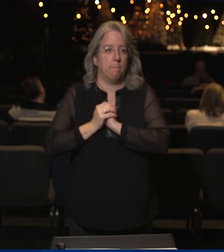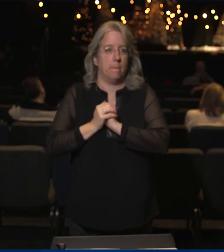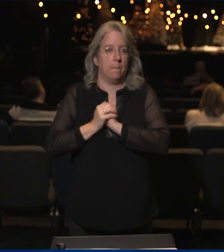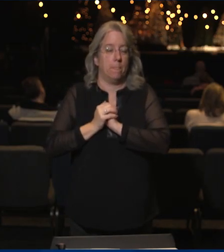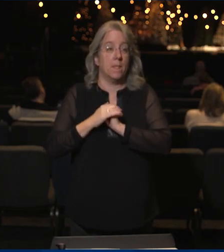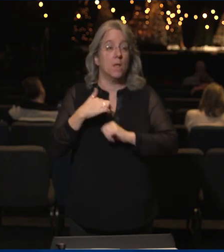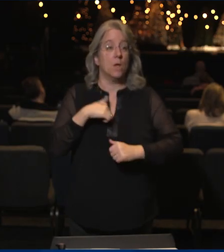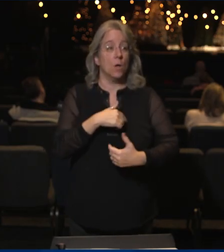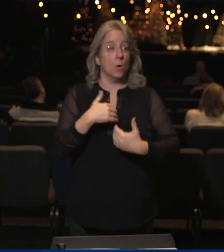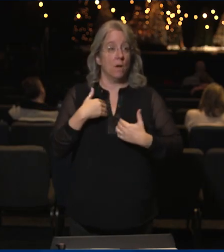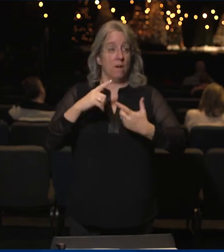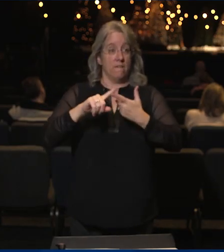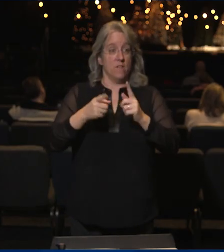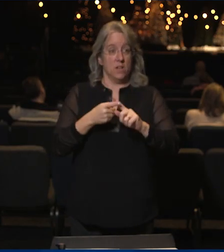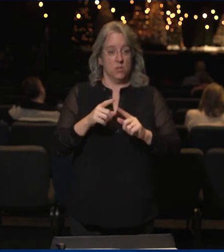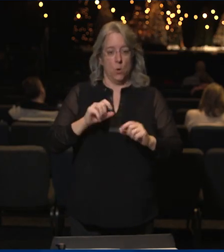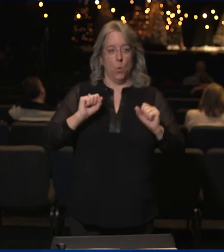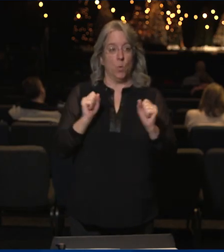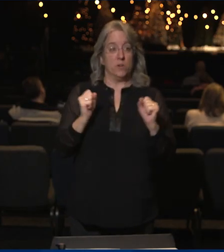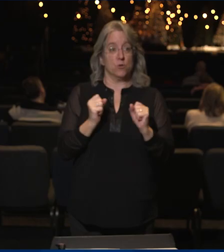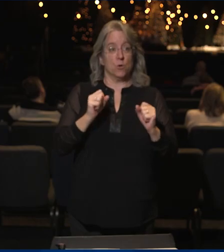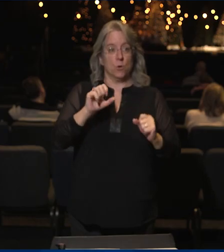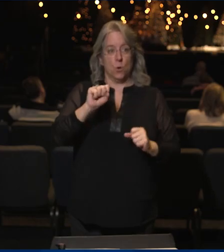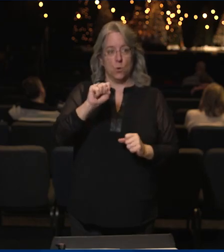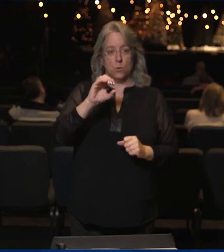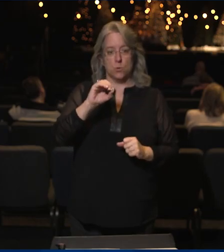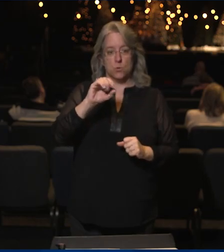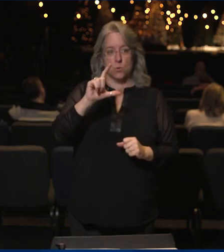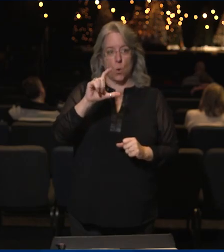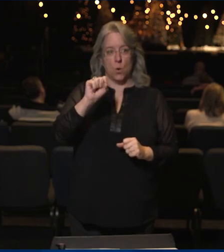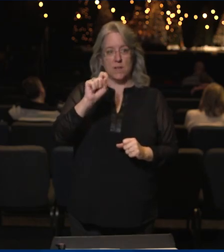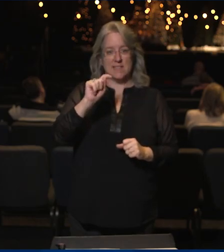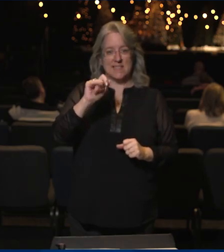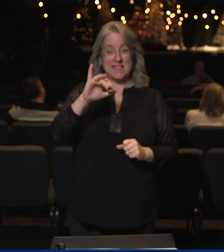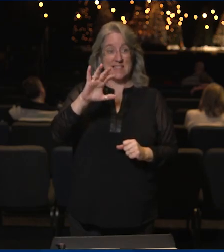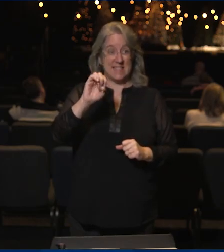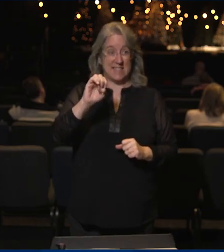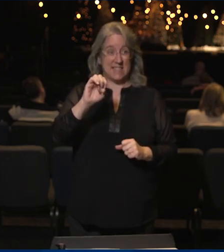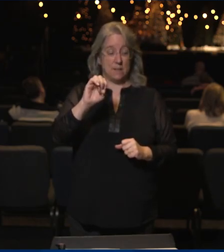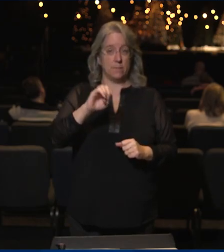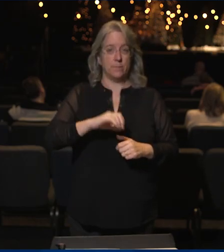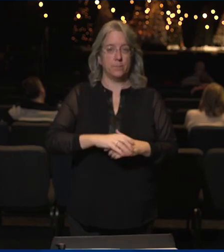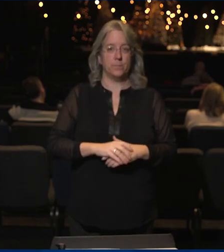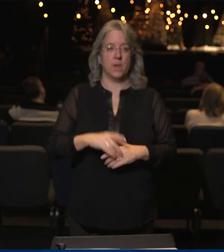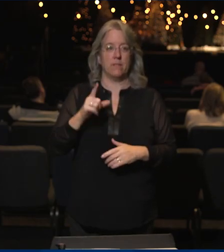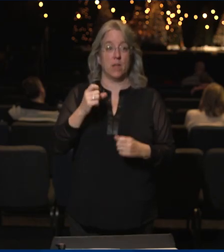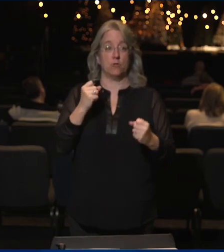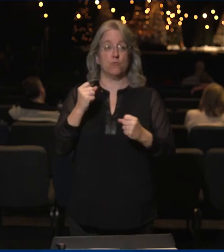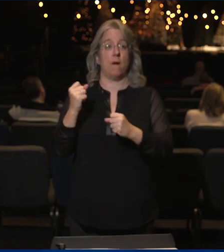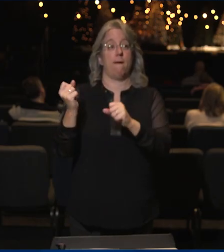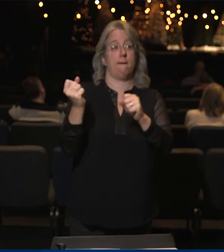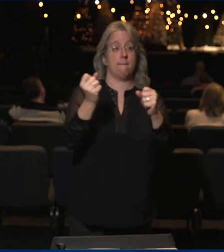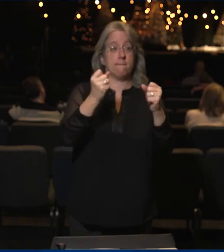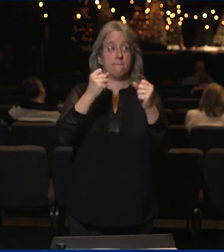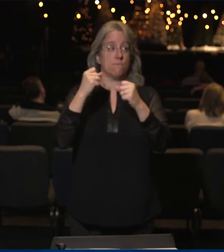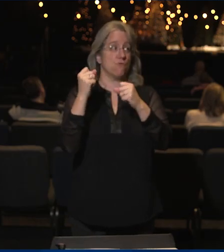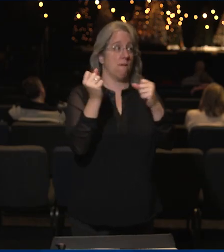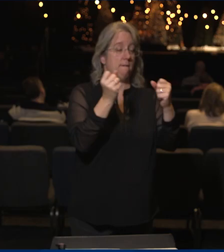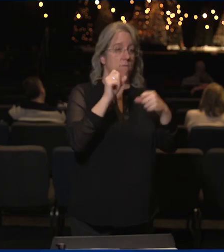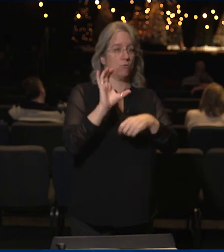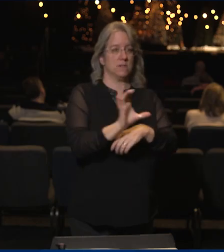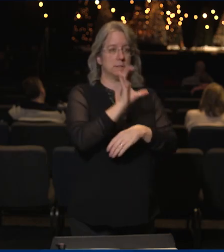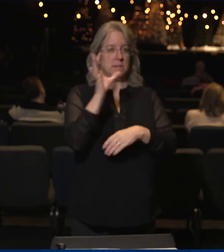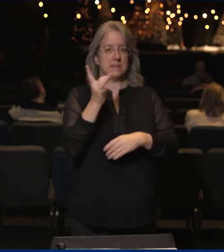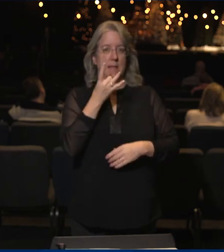winter solstice, I love this routine. On the winter solstice, they drive around and they look at Christmas lights. They called